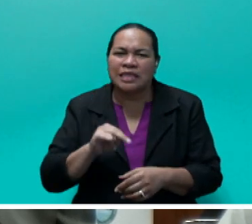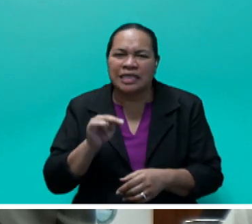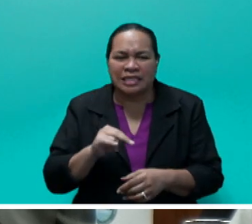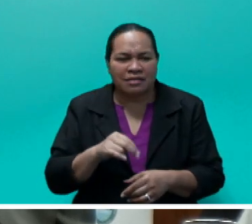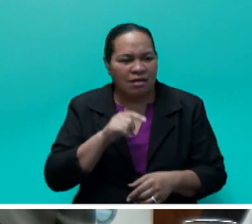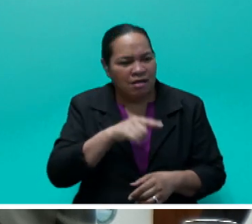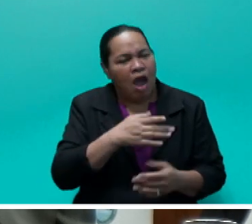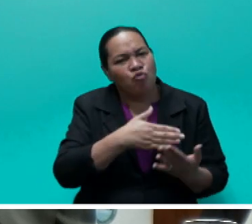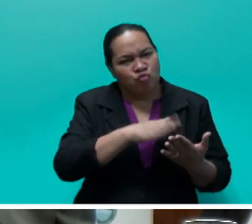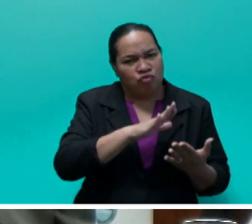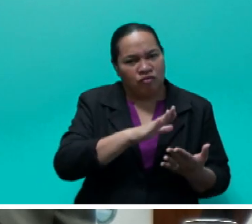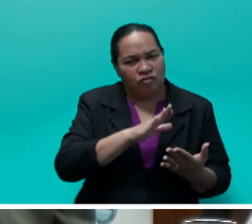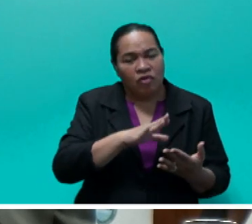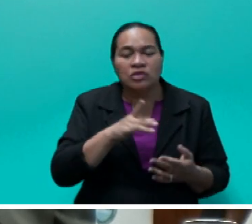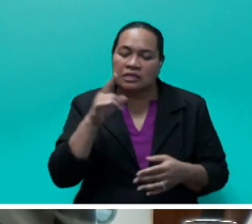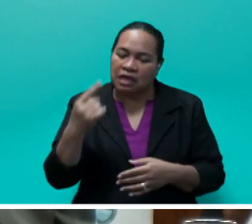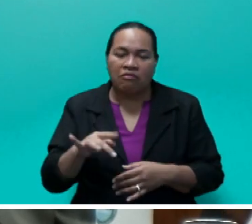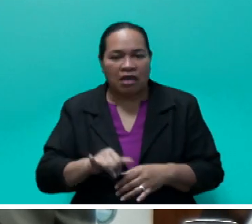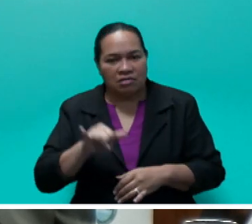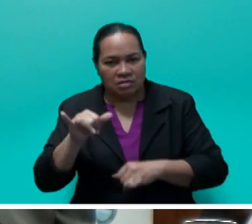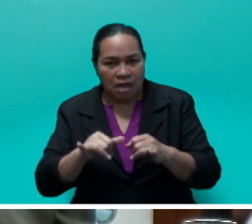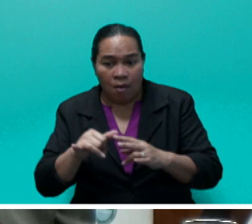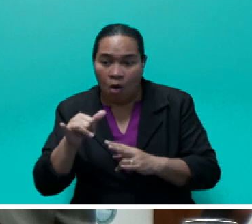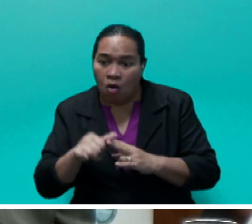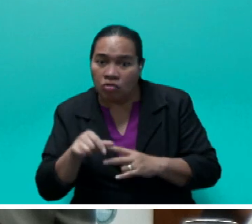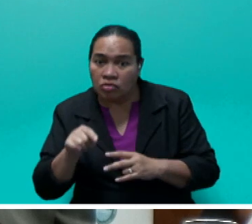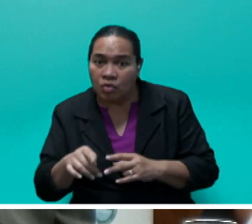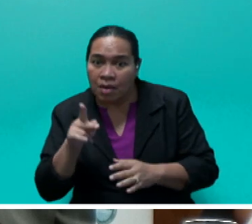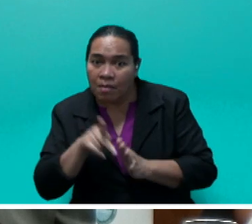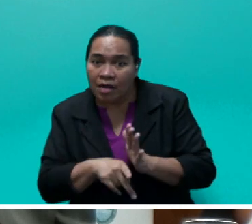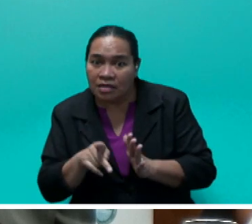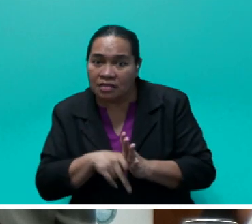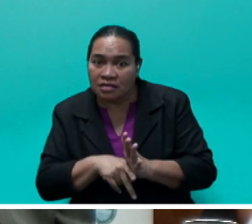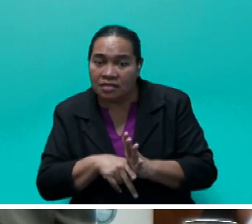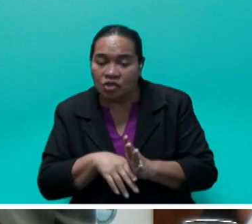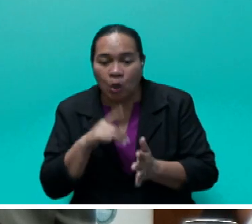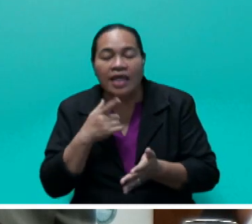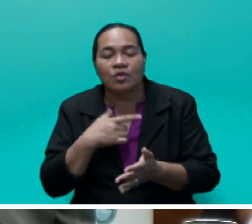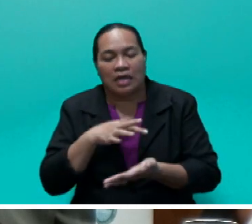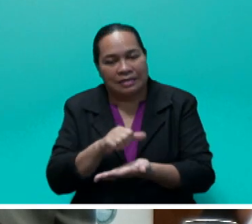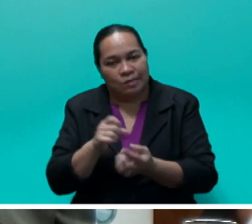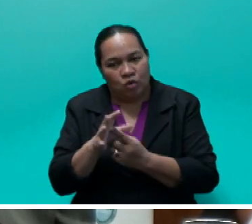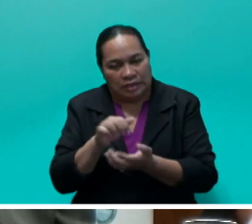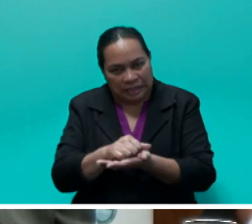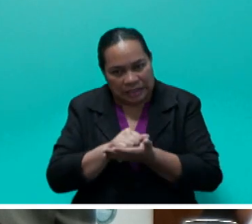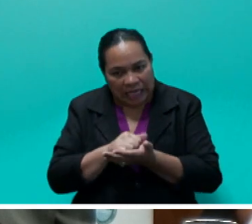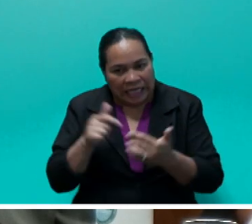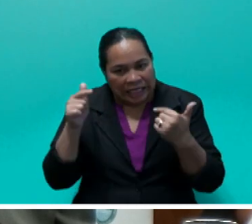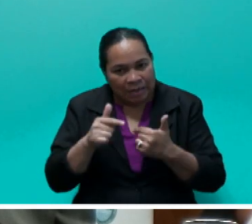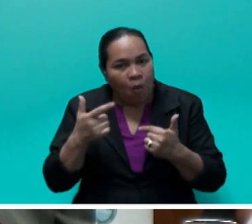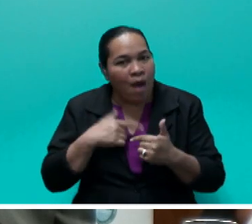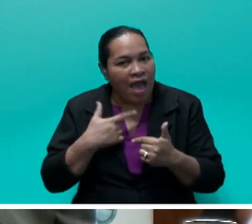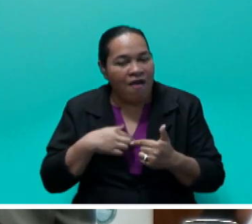routes, capacity, frequency, and pricing. Sovereignty is preserved, with interventions limited to safety and